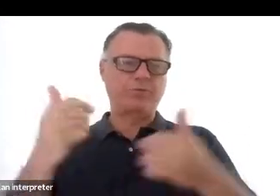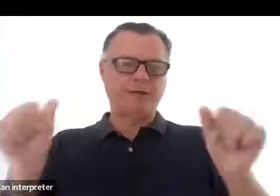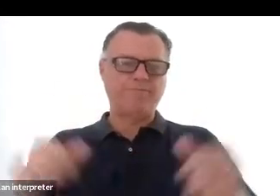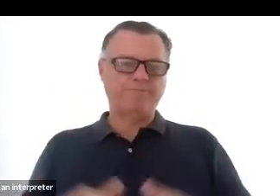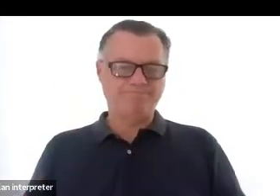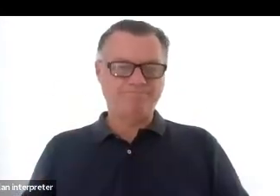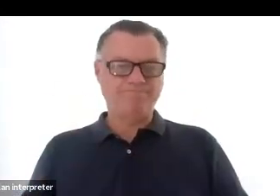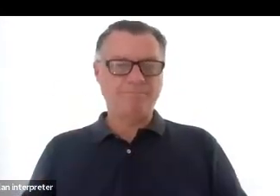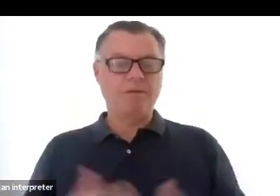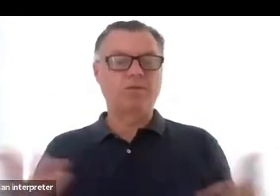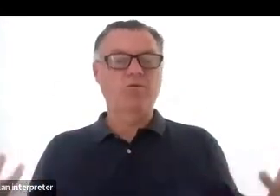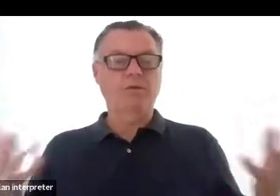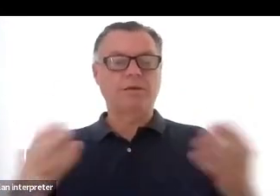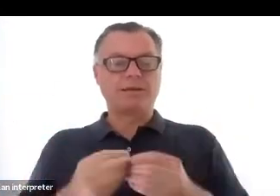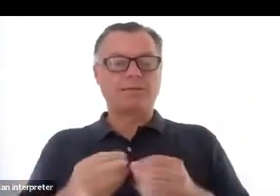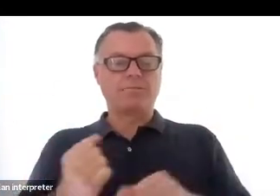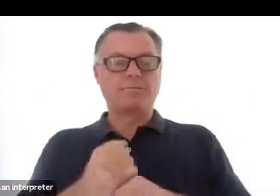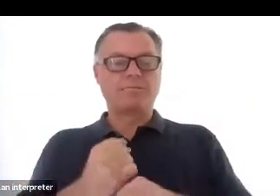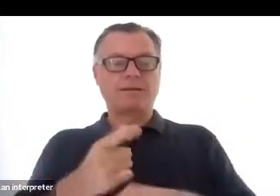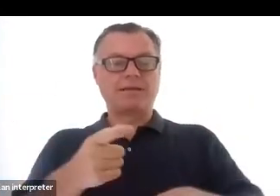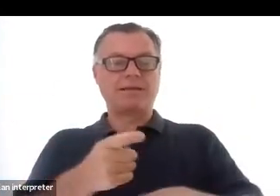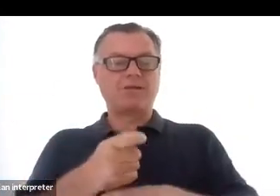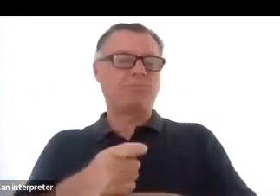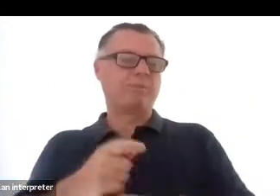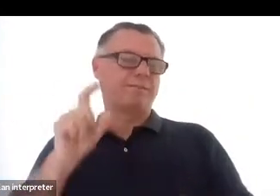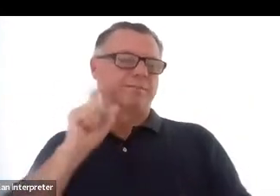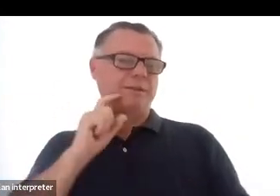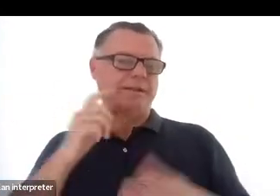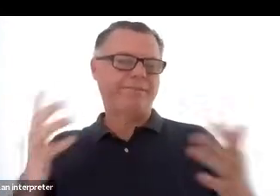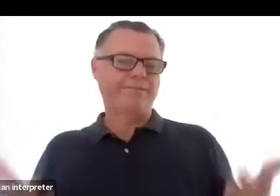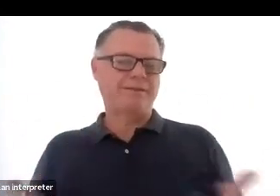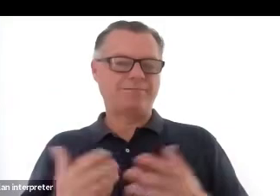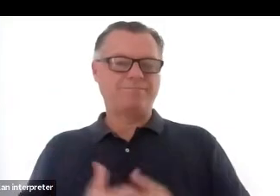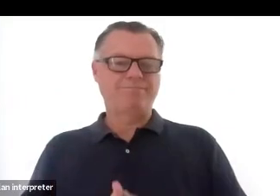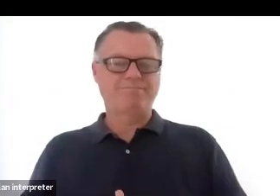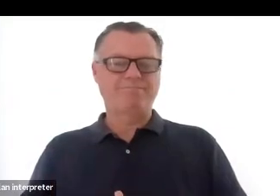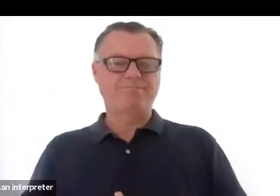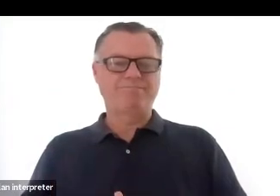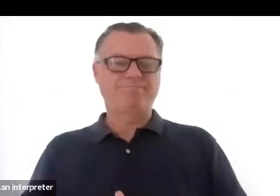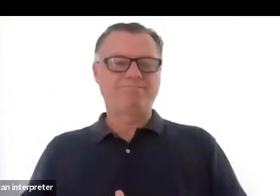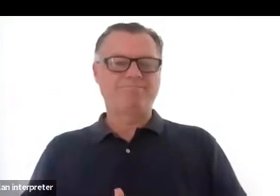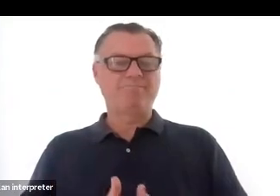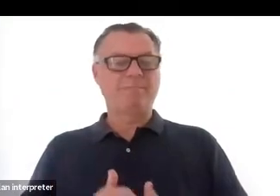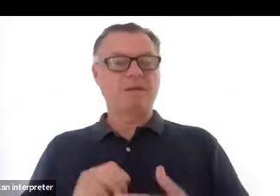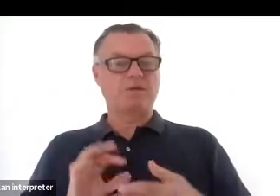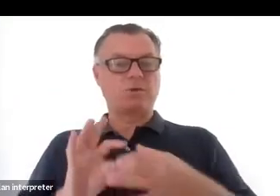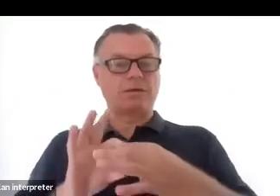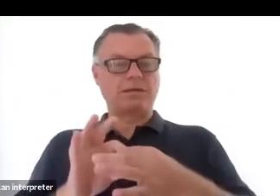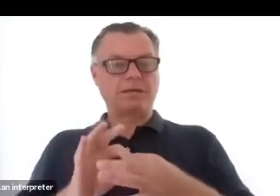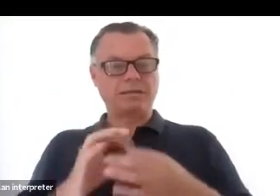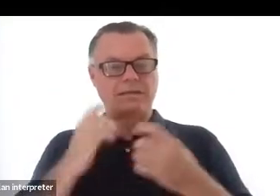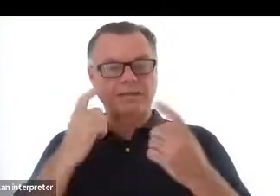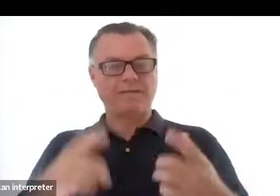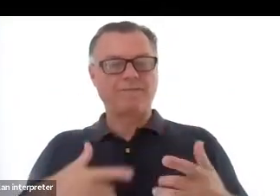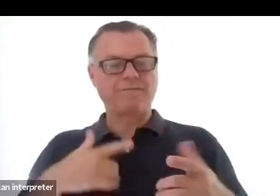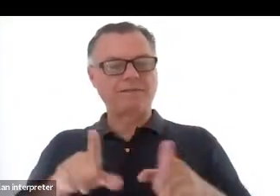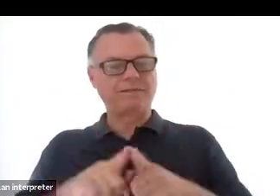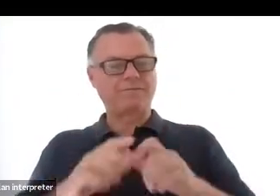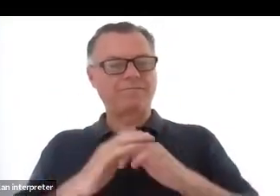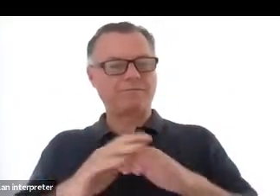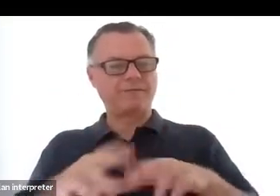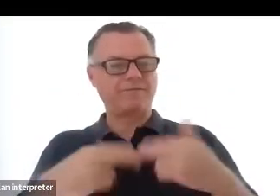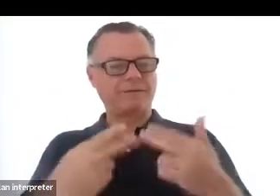Together, we've helped make therapy more playful and engaging. We've made connection and care feel like family. And